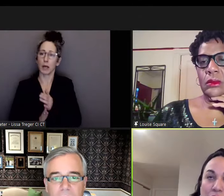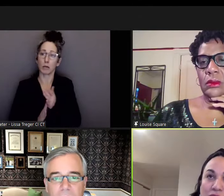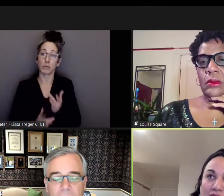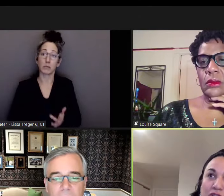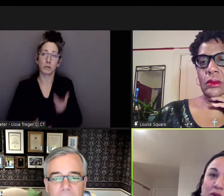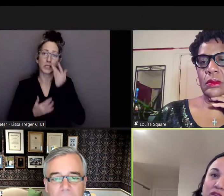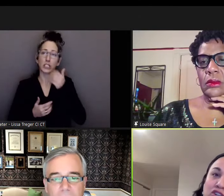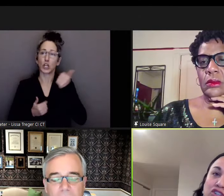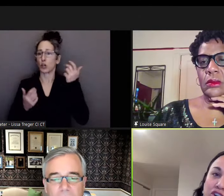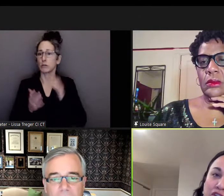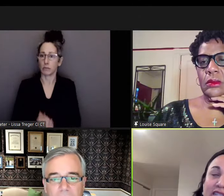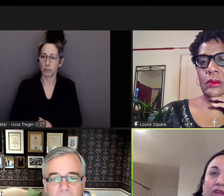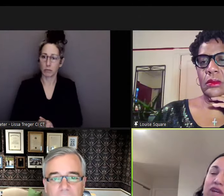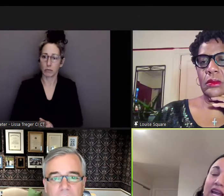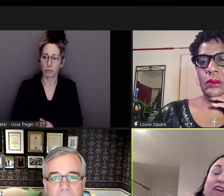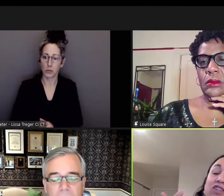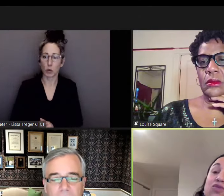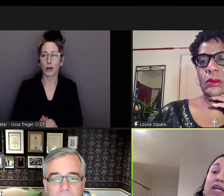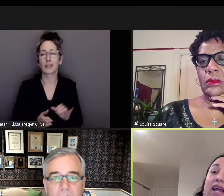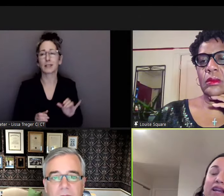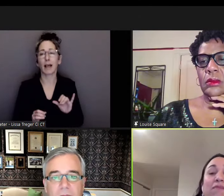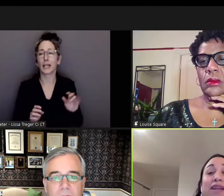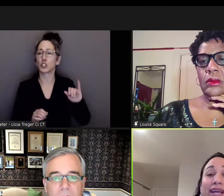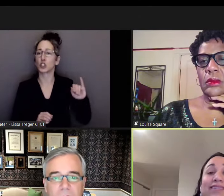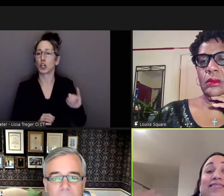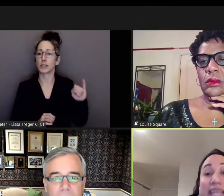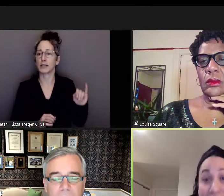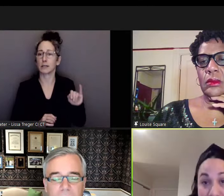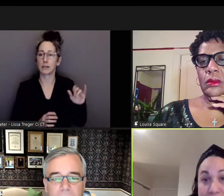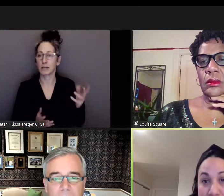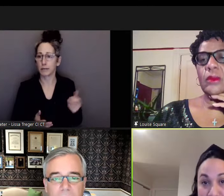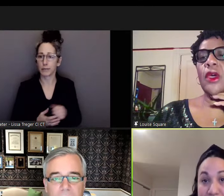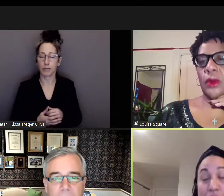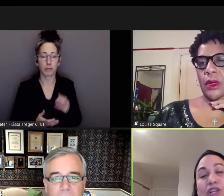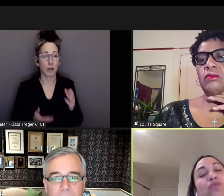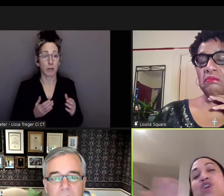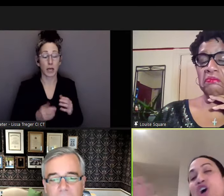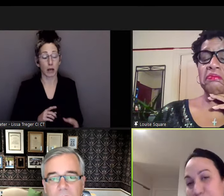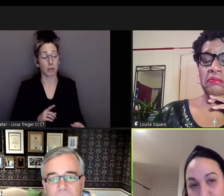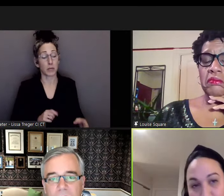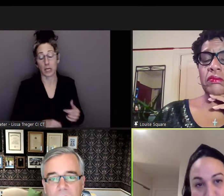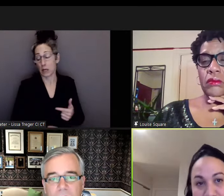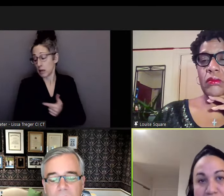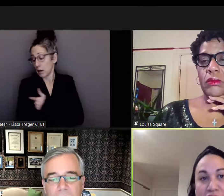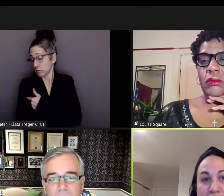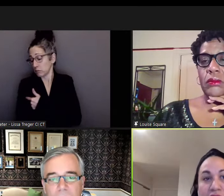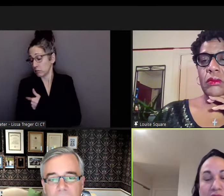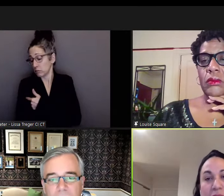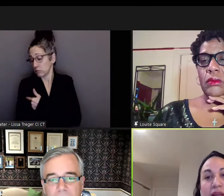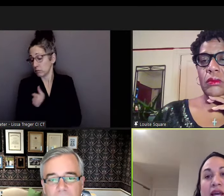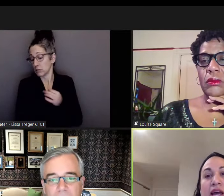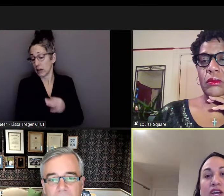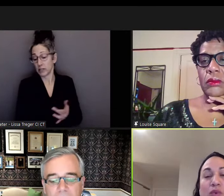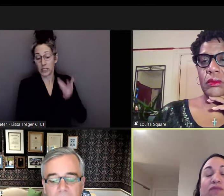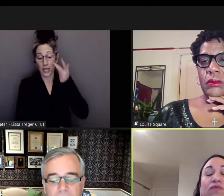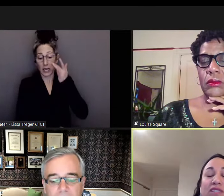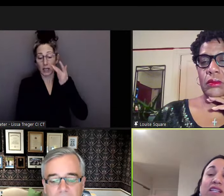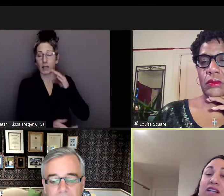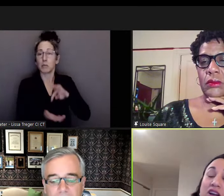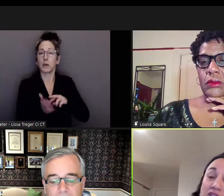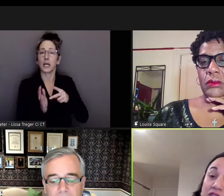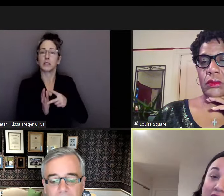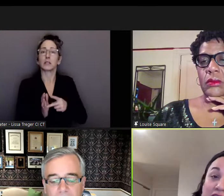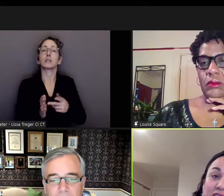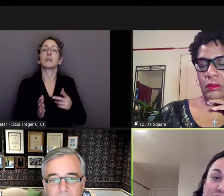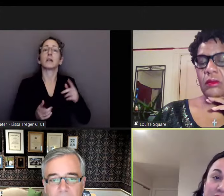kind of almost a little bit of an insurance that, okay, if I do get it, I may not get as sick, right? And we don't know with 100% certainty, but, we've